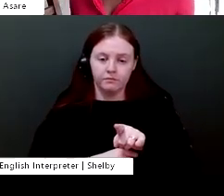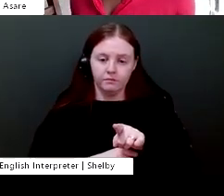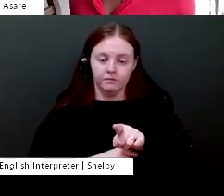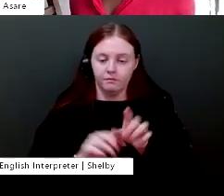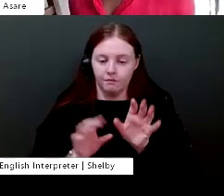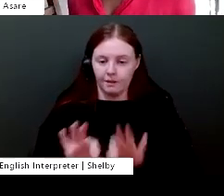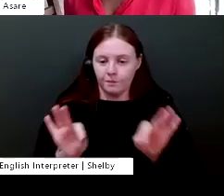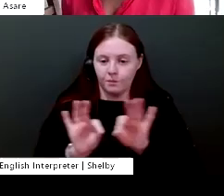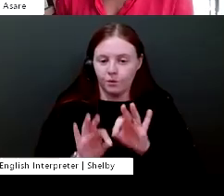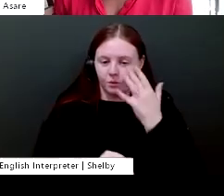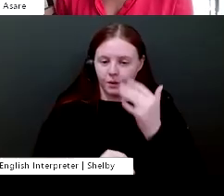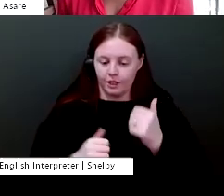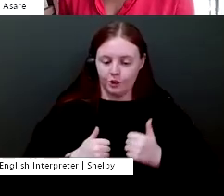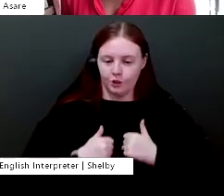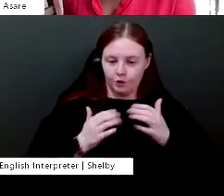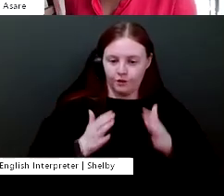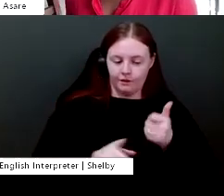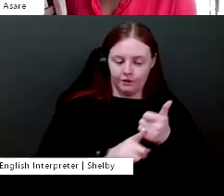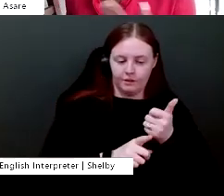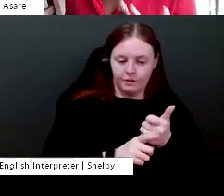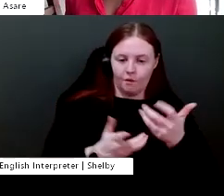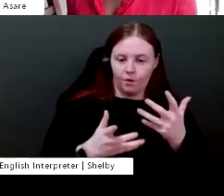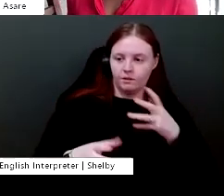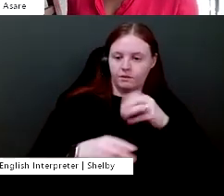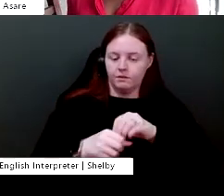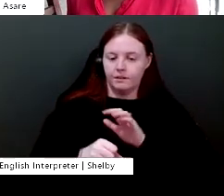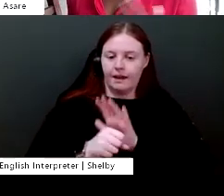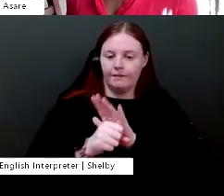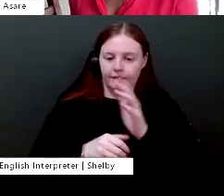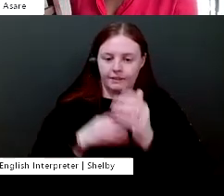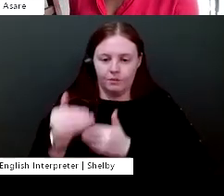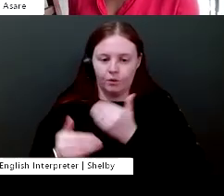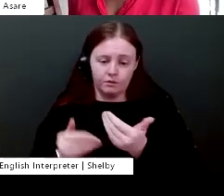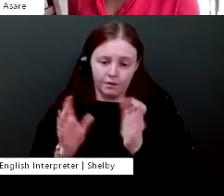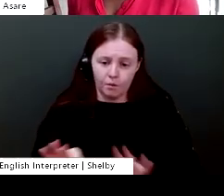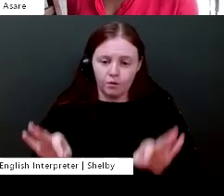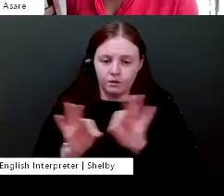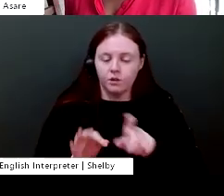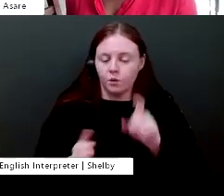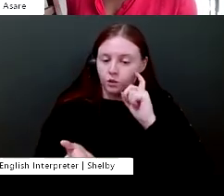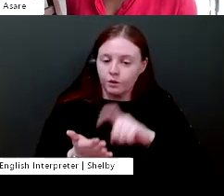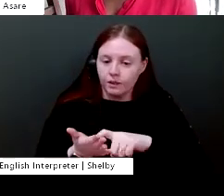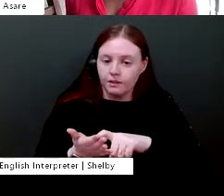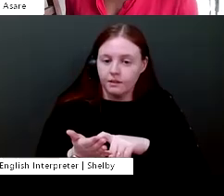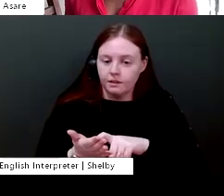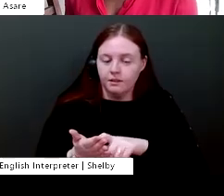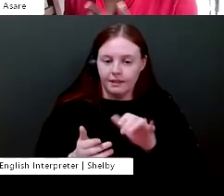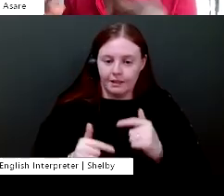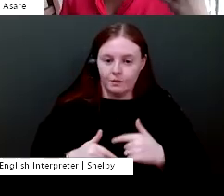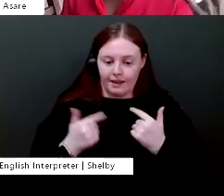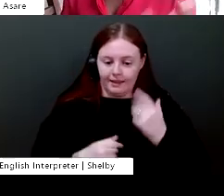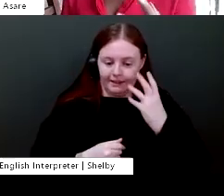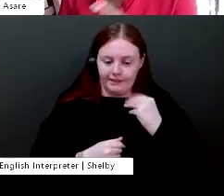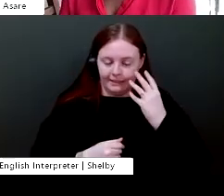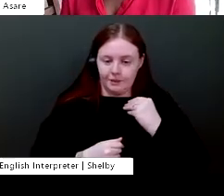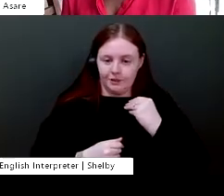survivors want to be a part of the advocacy, and that's important, and that should be recognized, and that's where lived experience actually should be